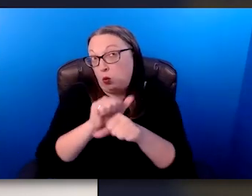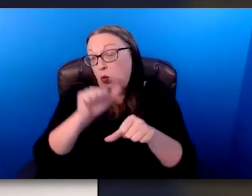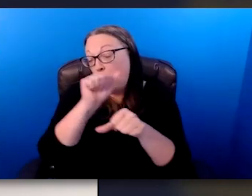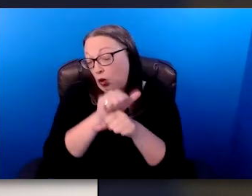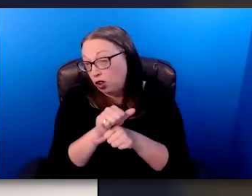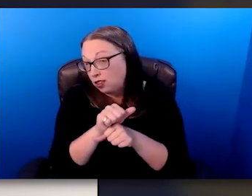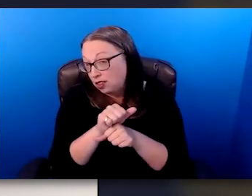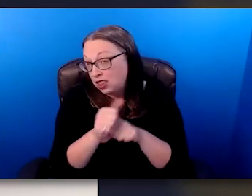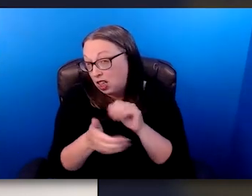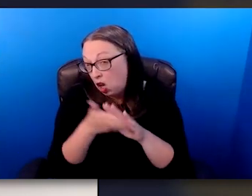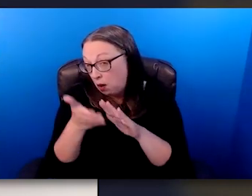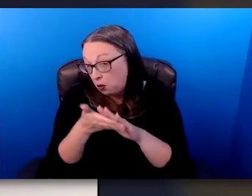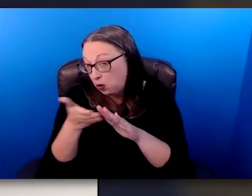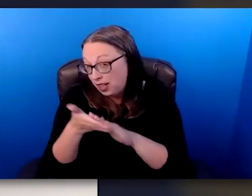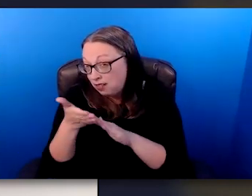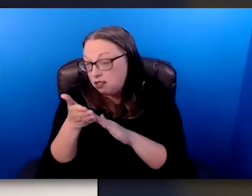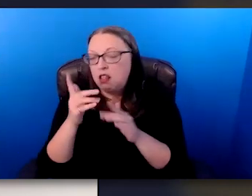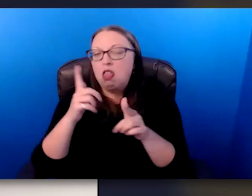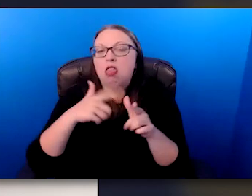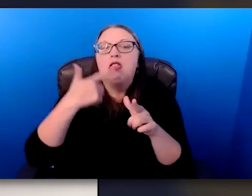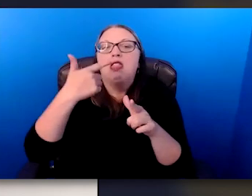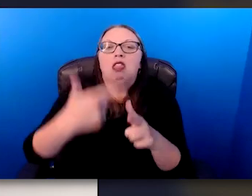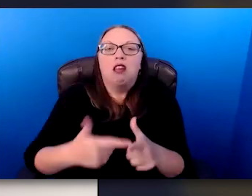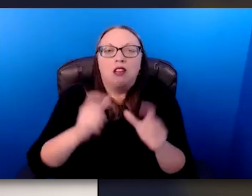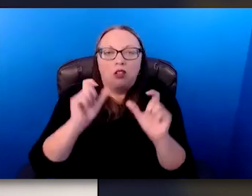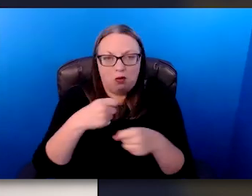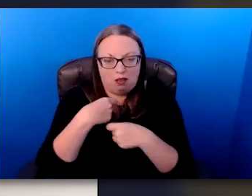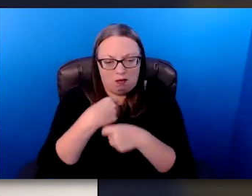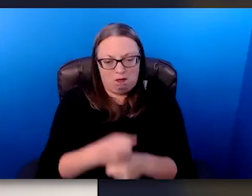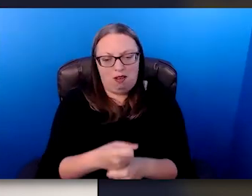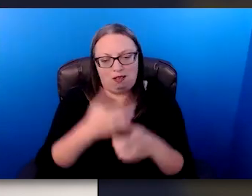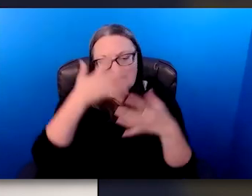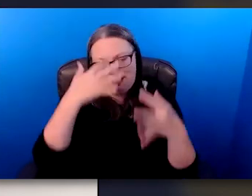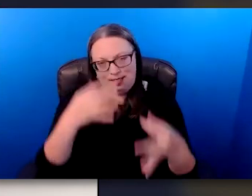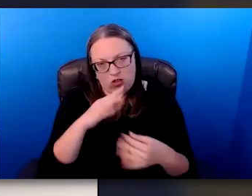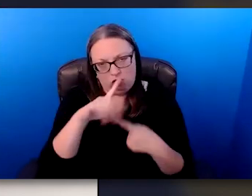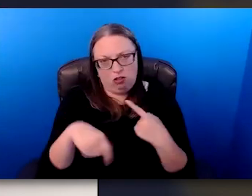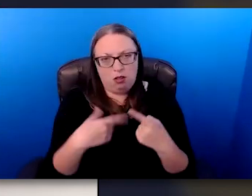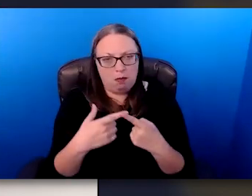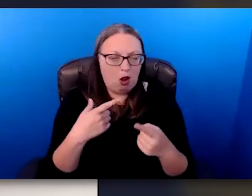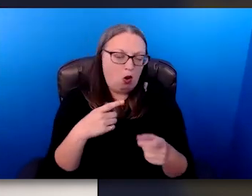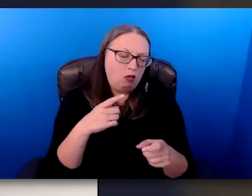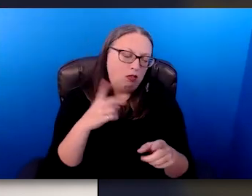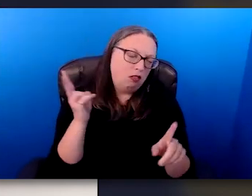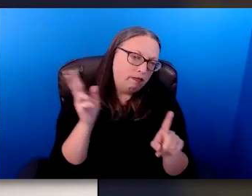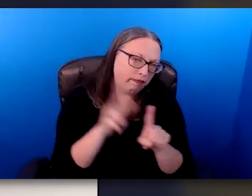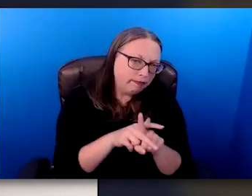make informed decisions about assignment and assessment design. But